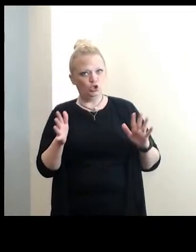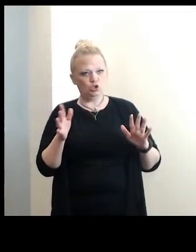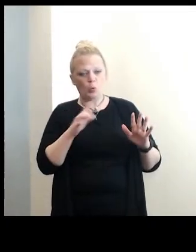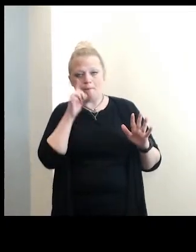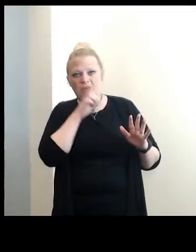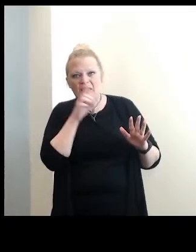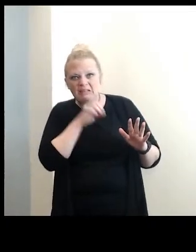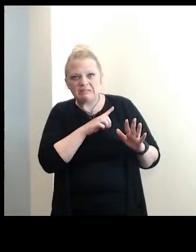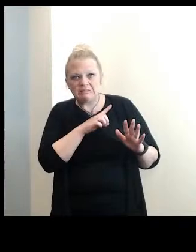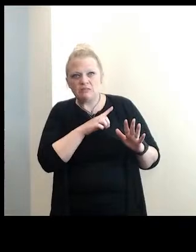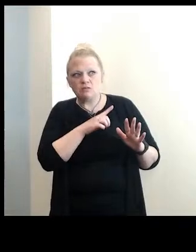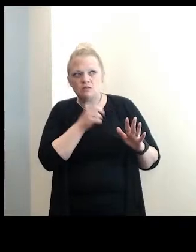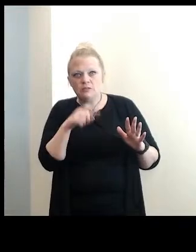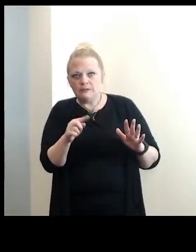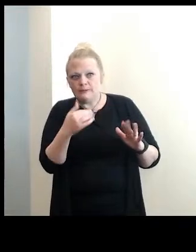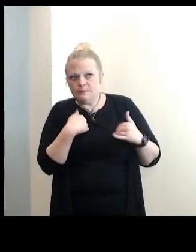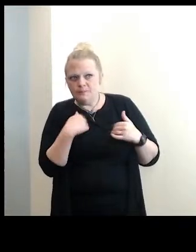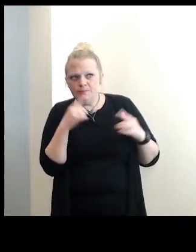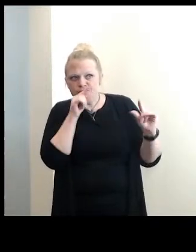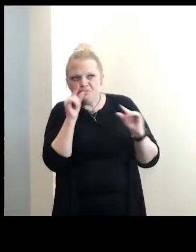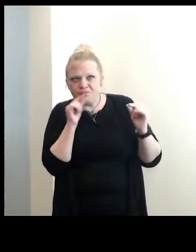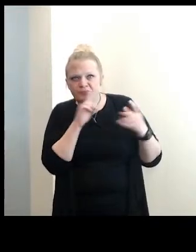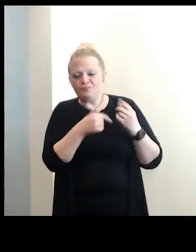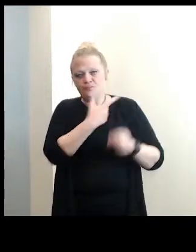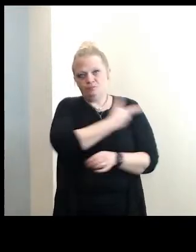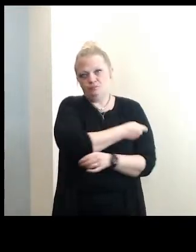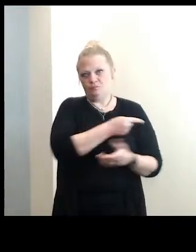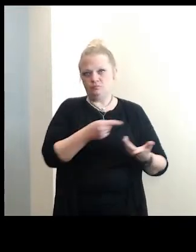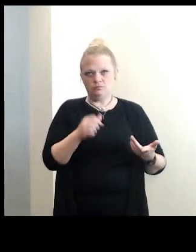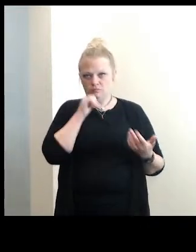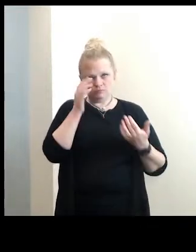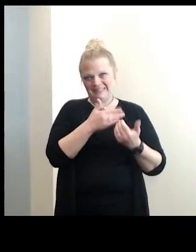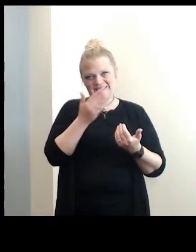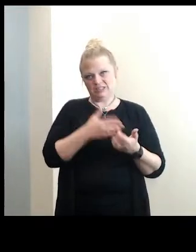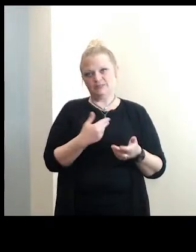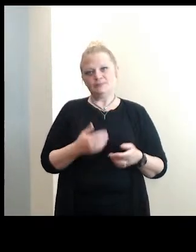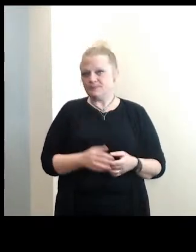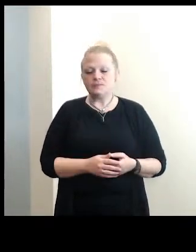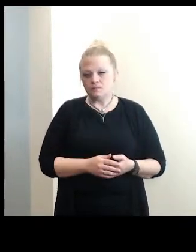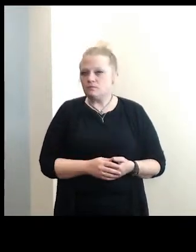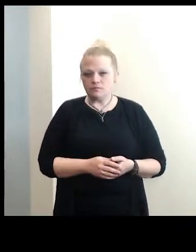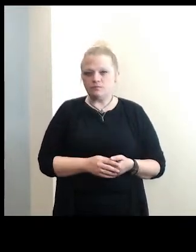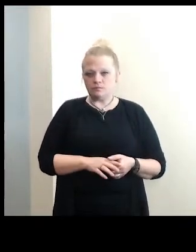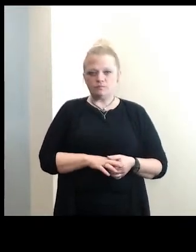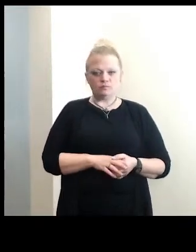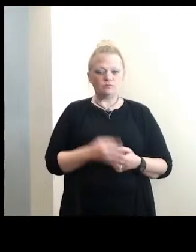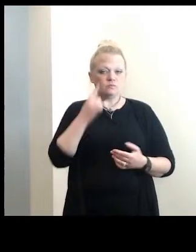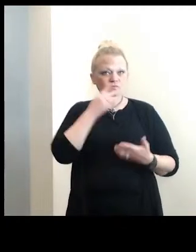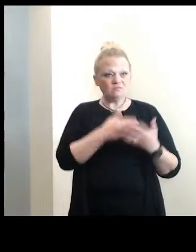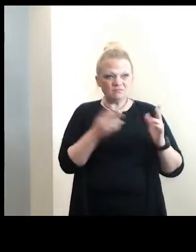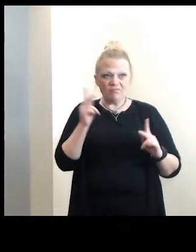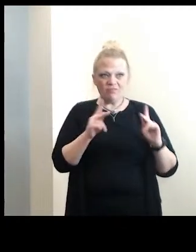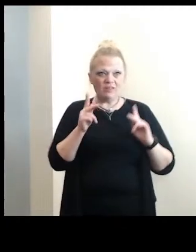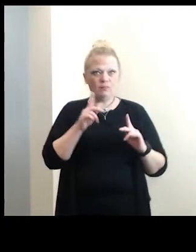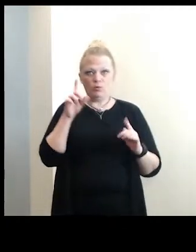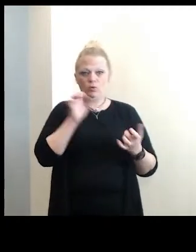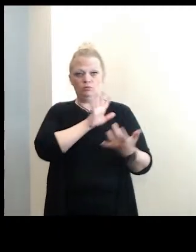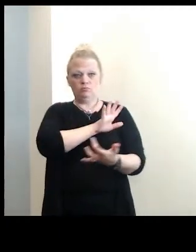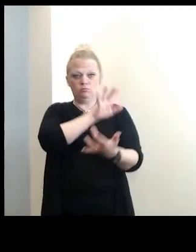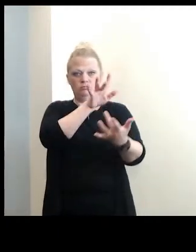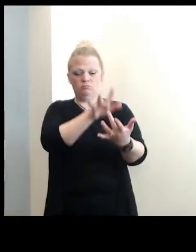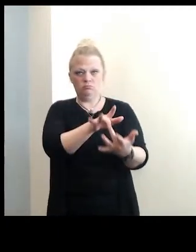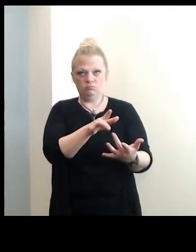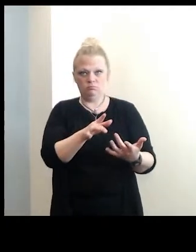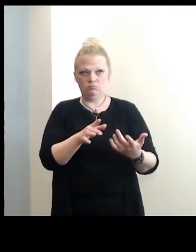myths that they have about the vaccine. It's not easy. And we know For some folks, you got to reach them